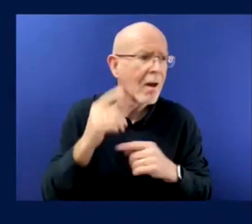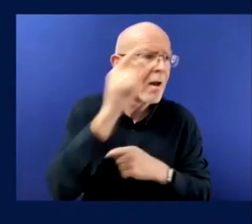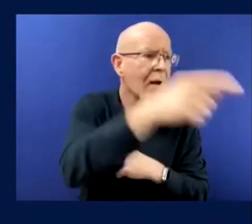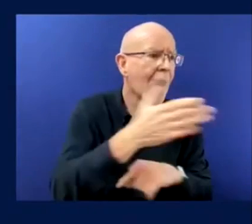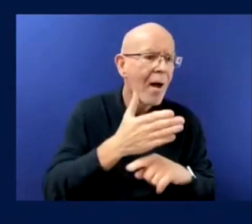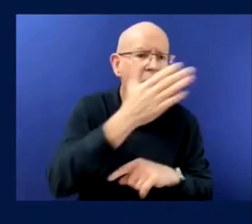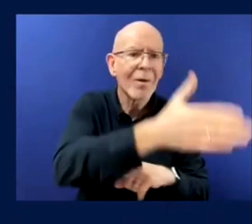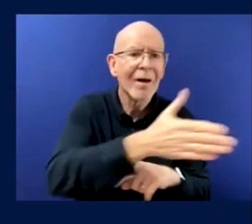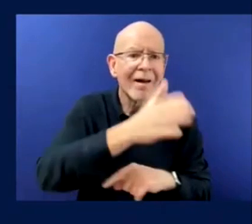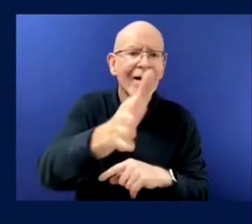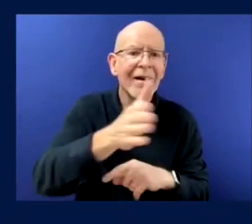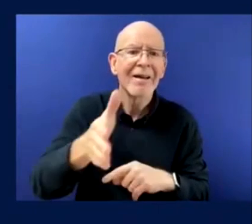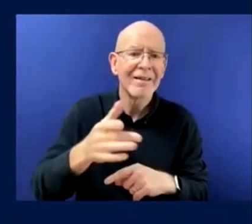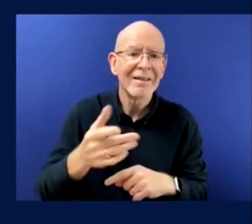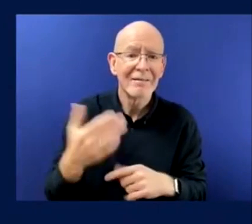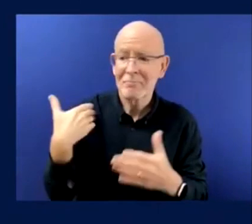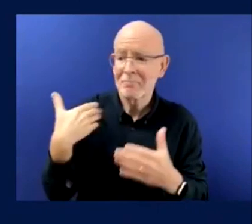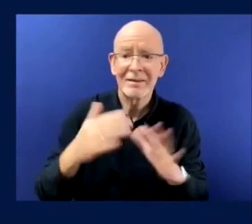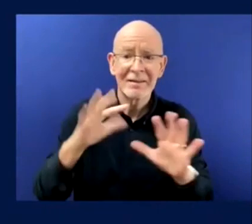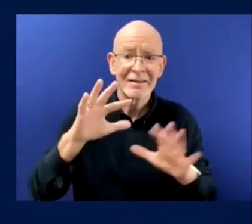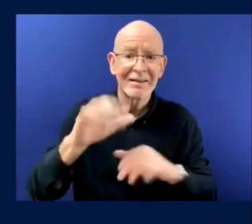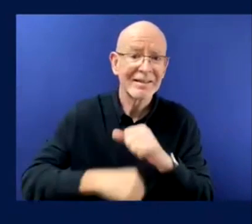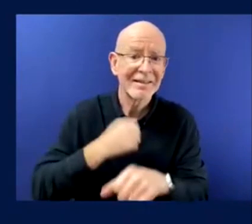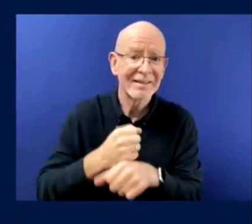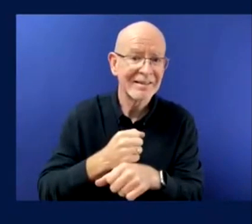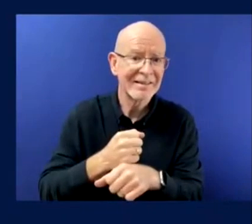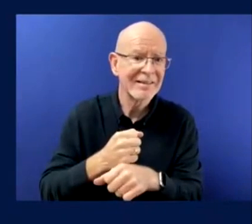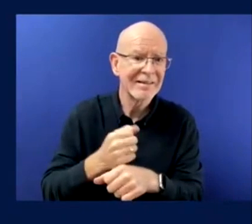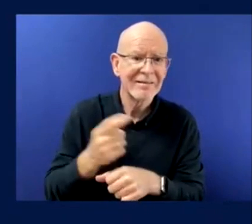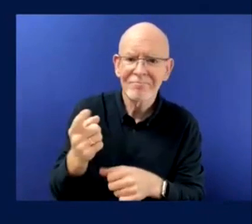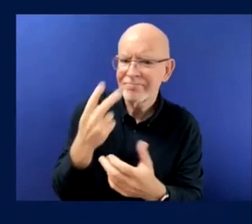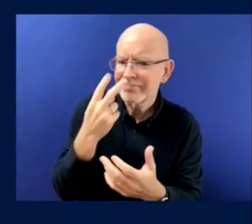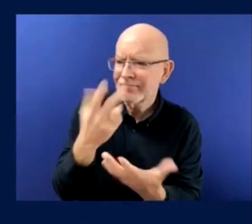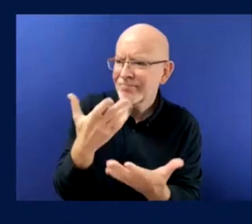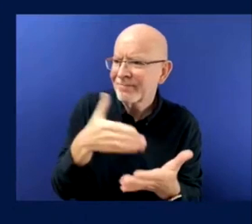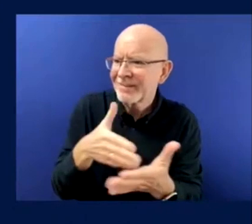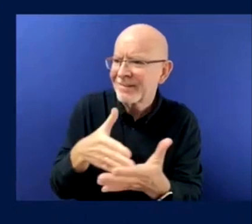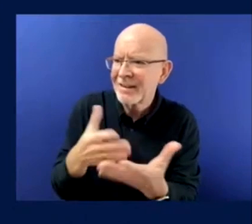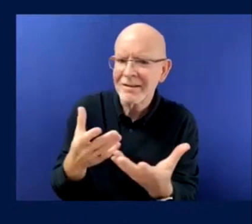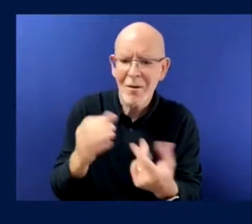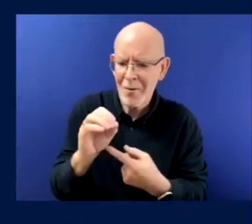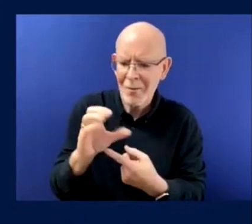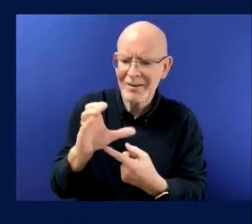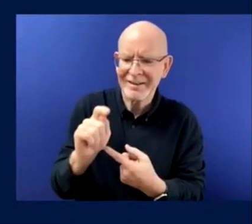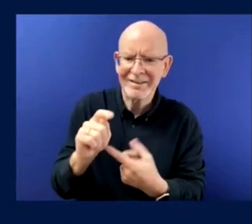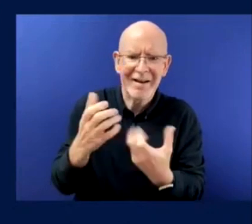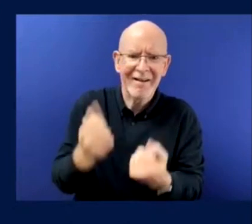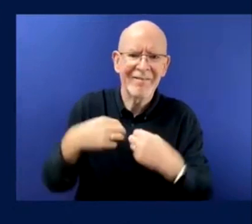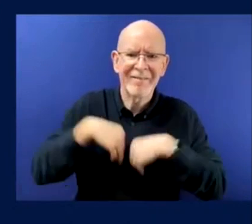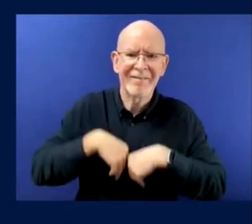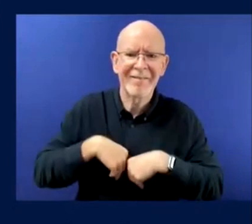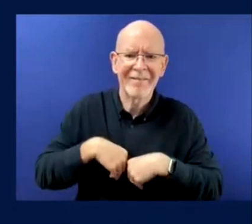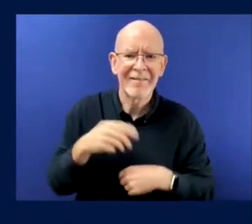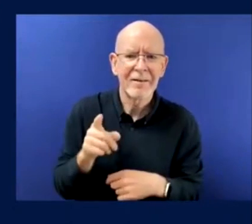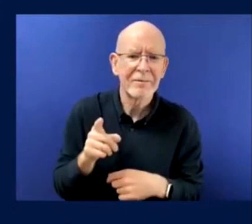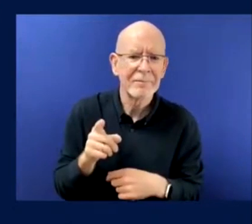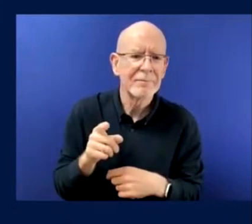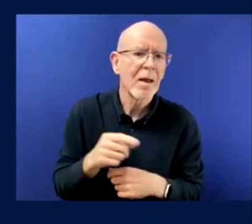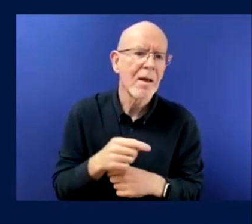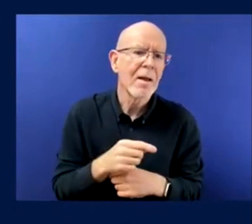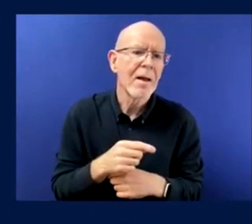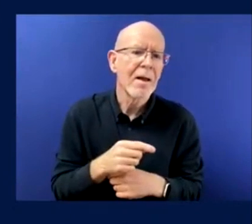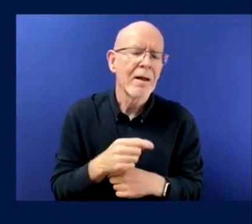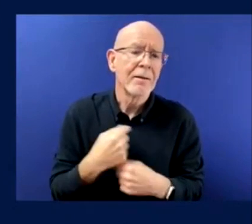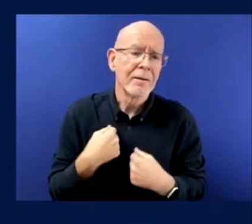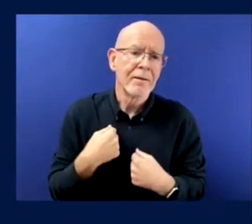deal with it. And it's the same. I know everyone likes a lot of people wear the jerseys and all that, but I